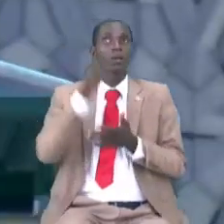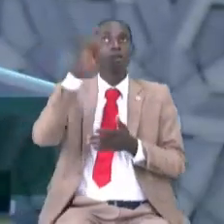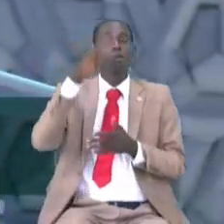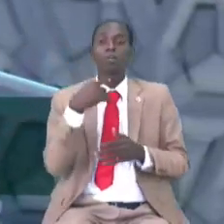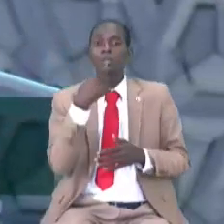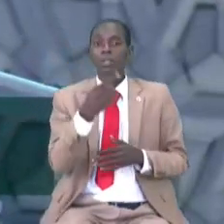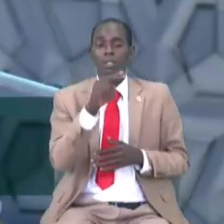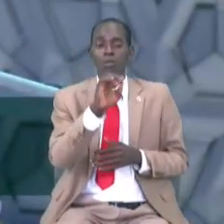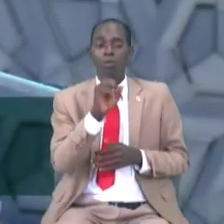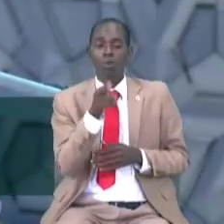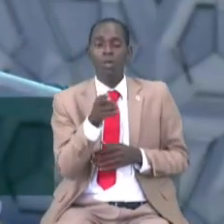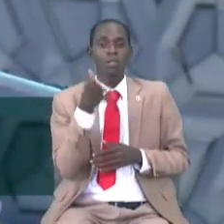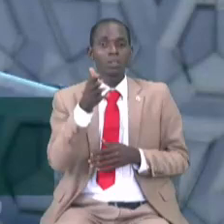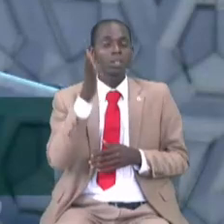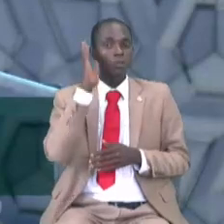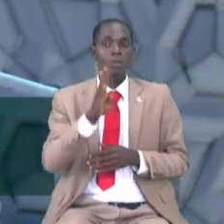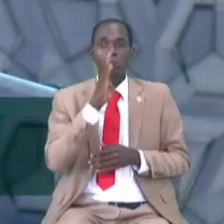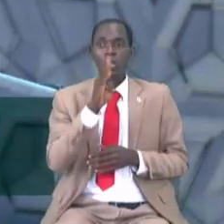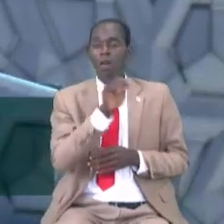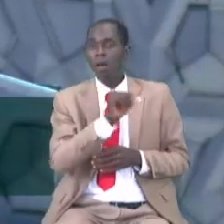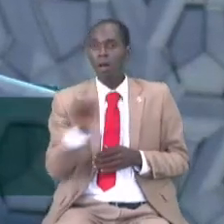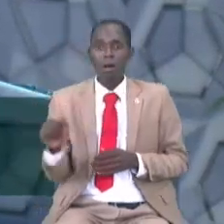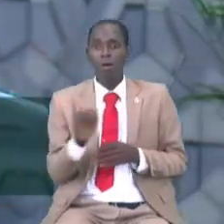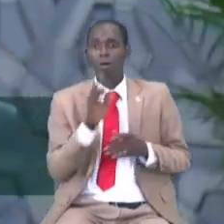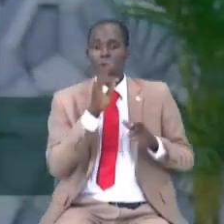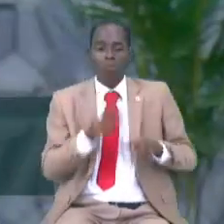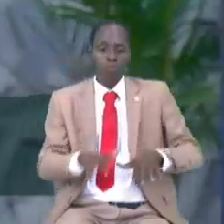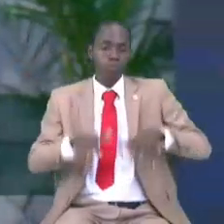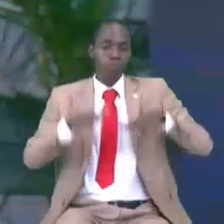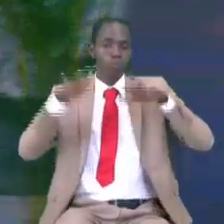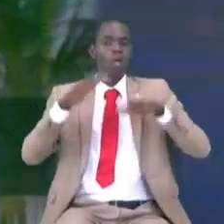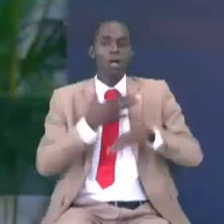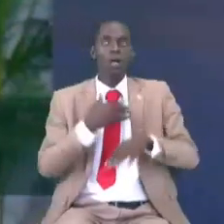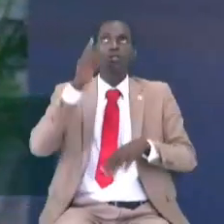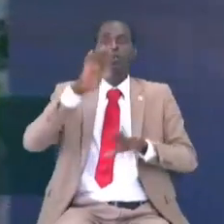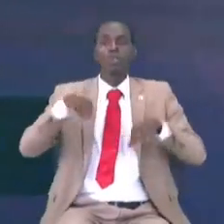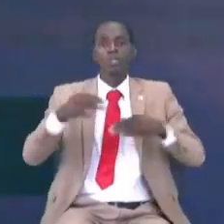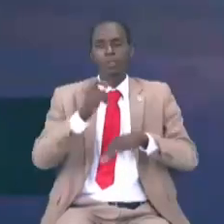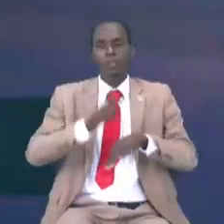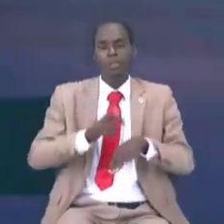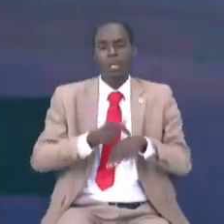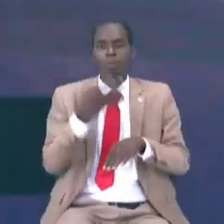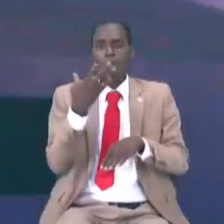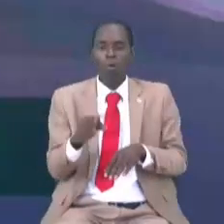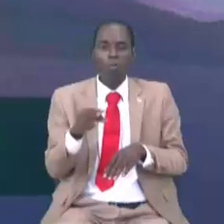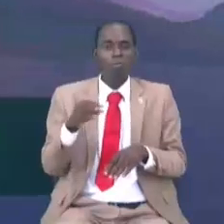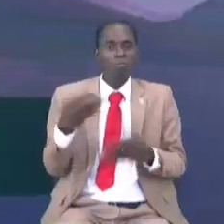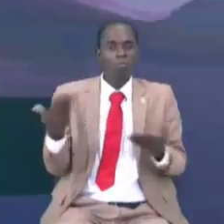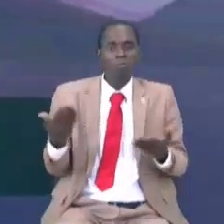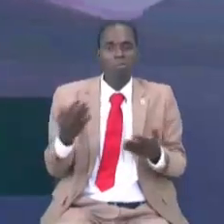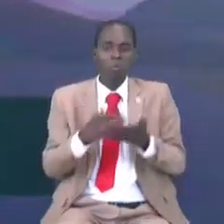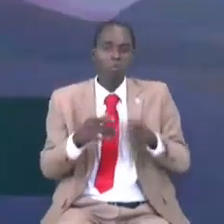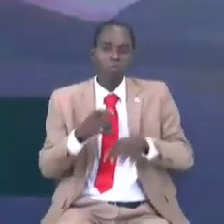time to give the people chance so that they will repent. And then he sent his angels to Sodom and